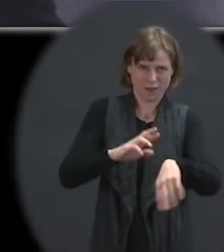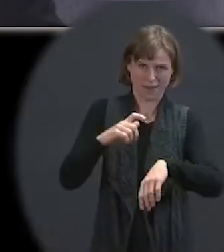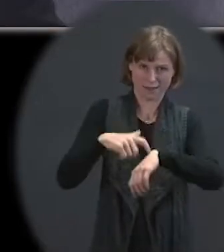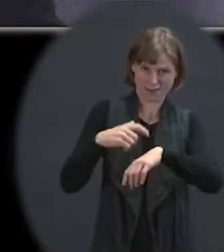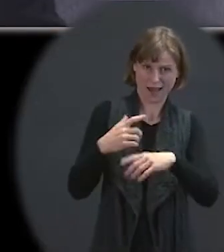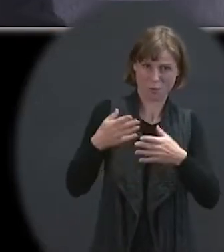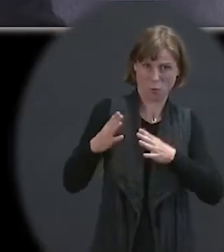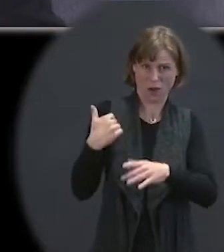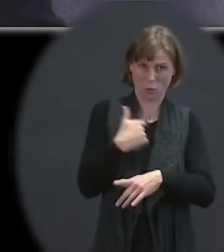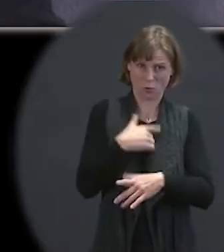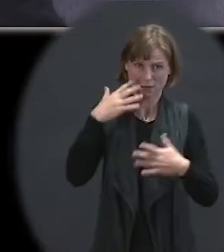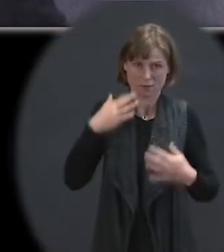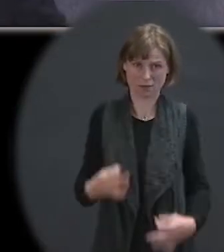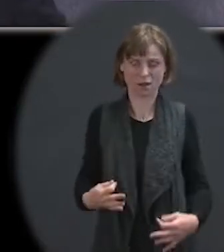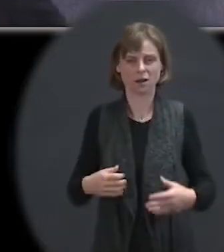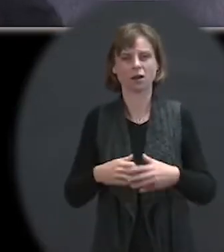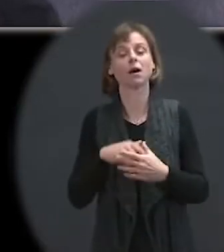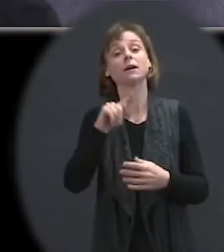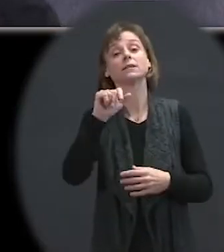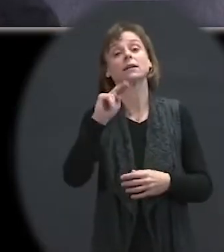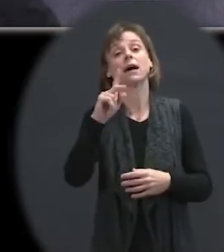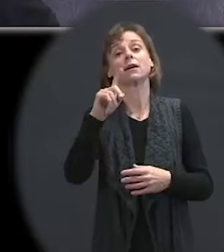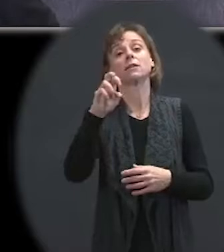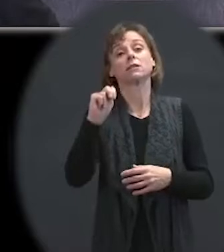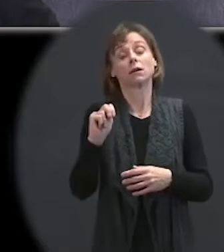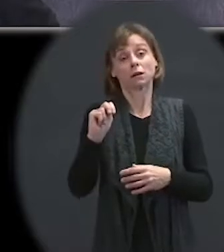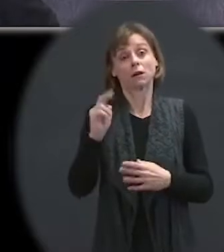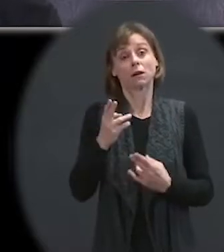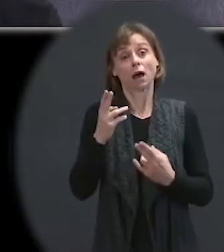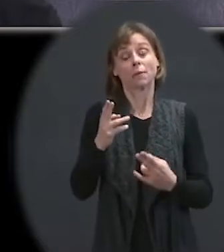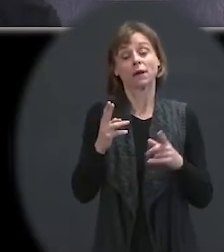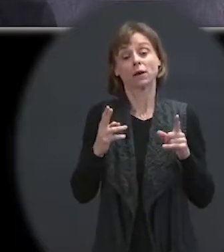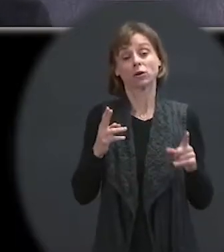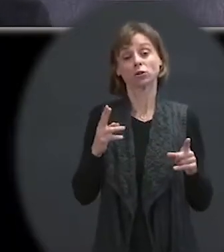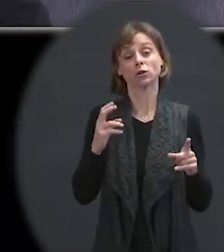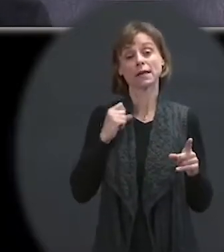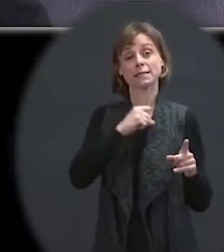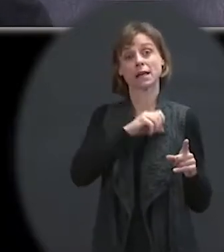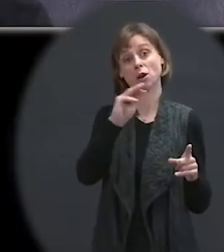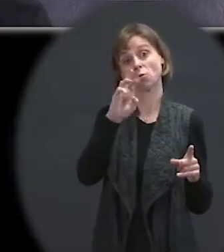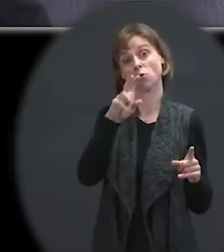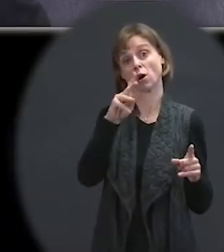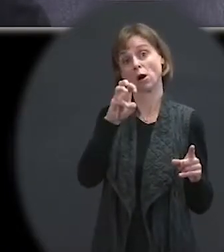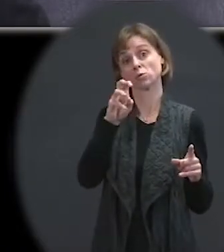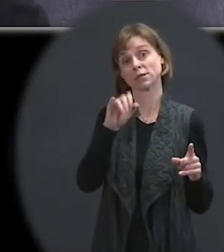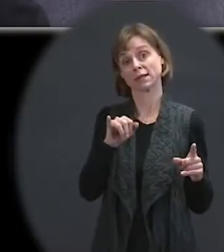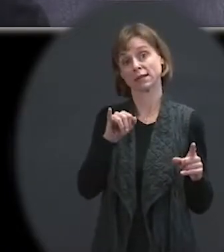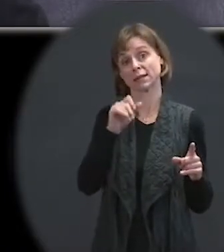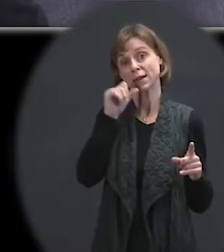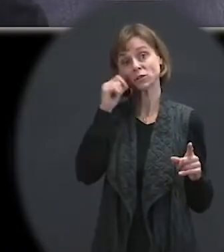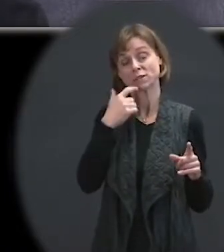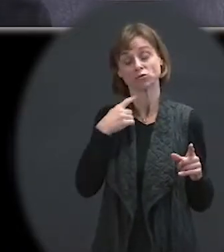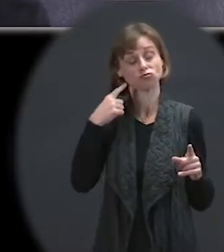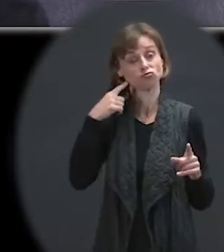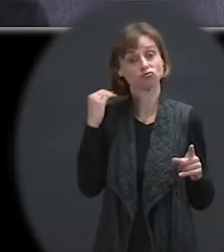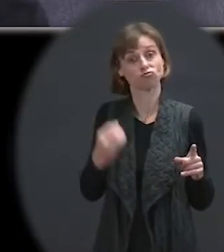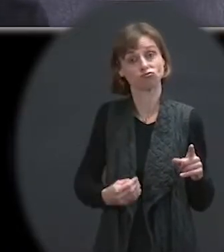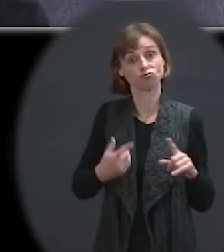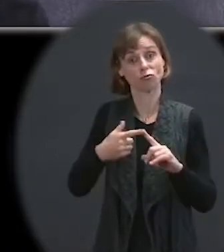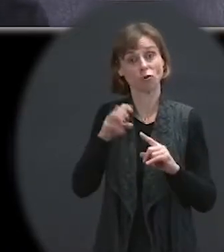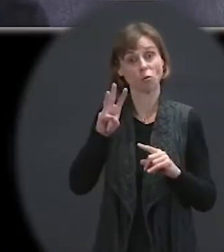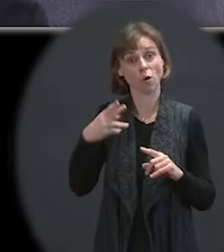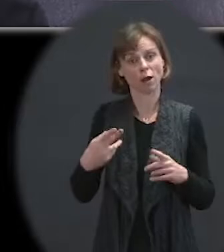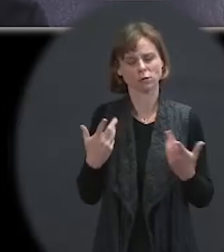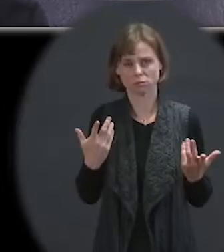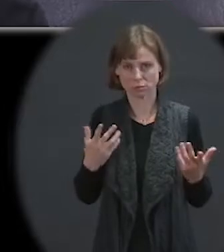the Tandon nomination, Senator Murkowski said yesterday that she had not heard from the White House, even though she's undecided. Was that an